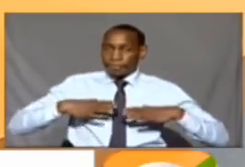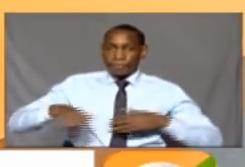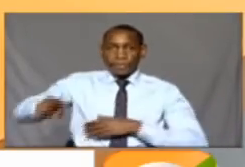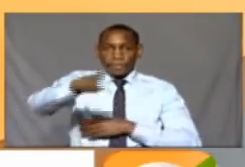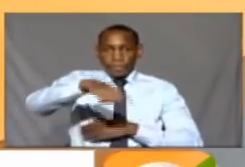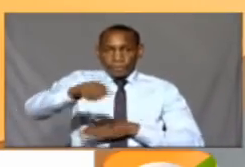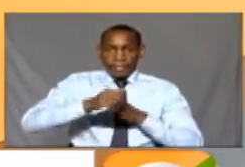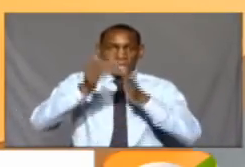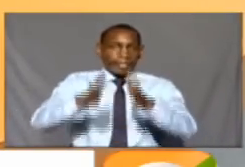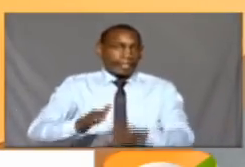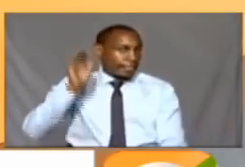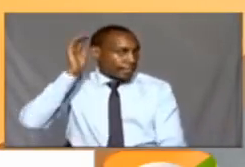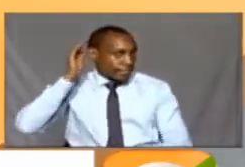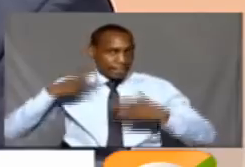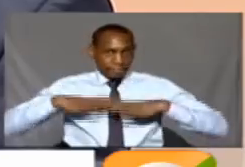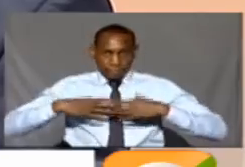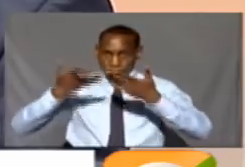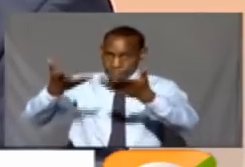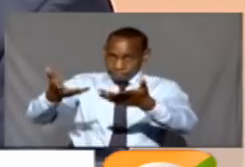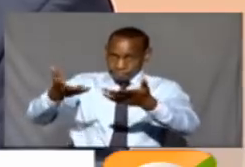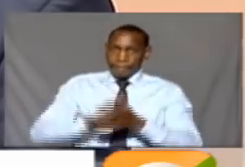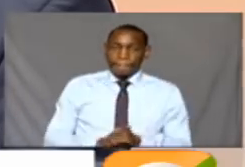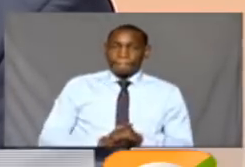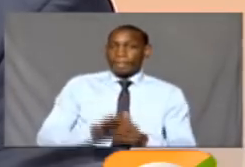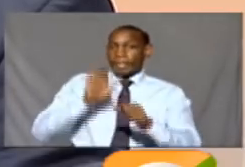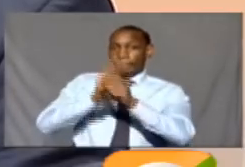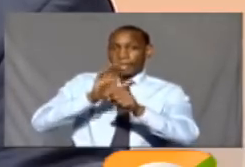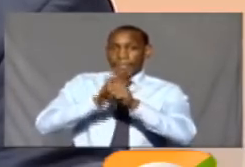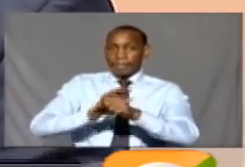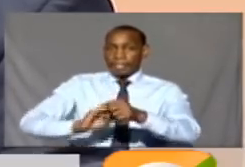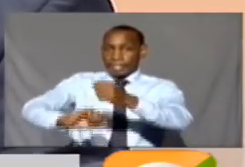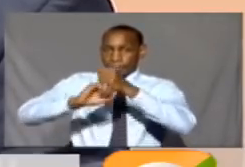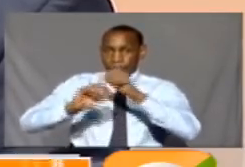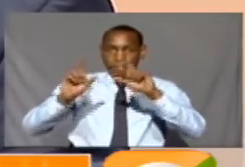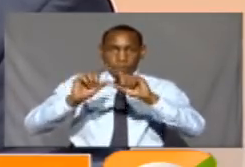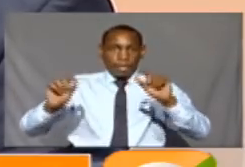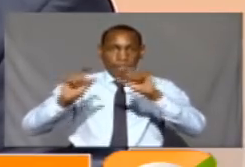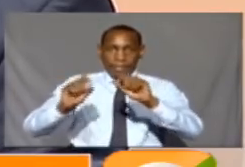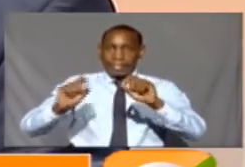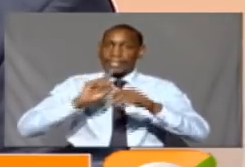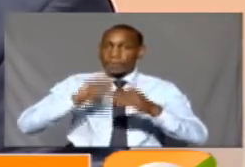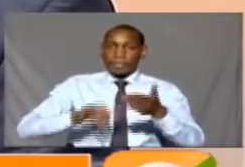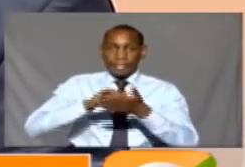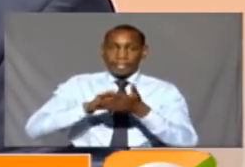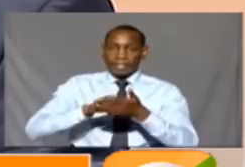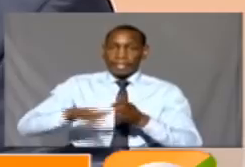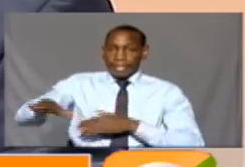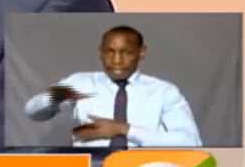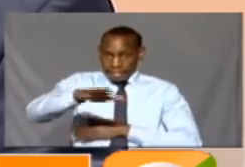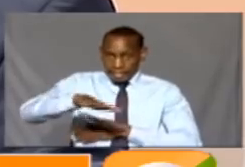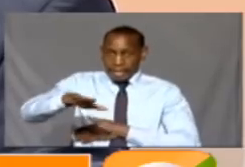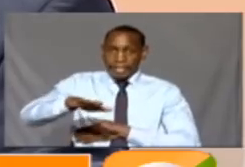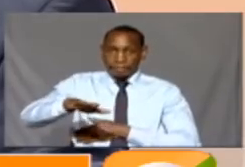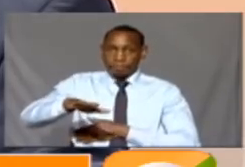to people. And many, many of our supporters told us, this is home turf. This is